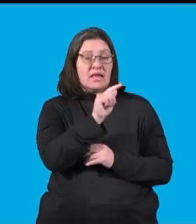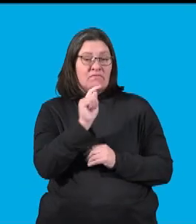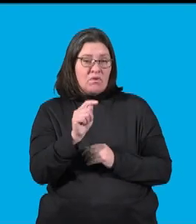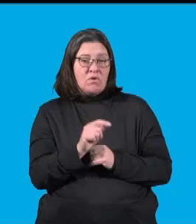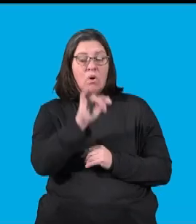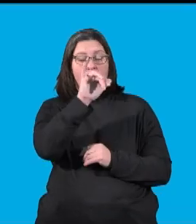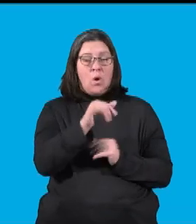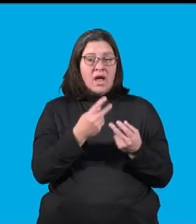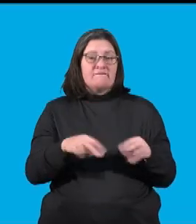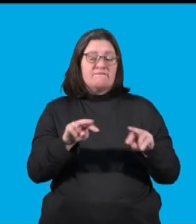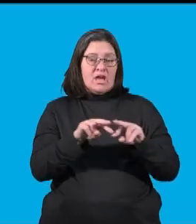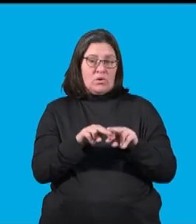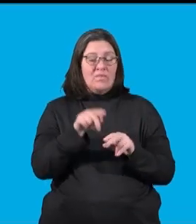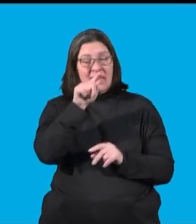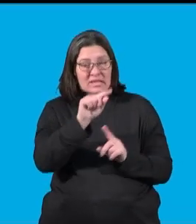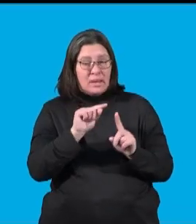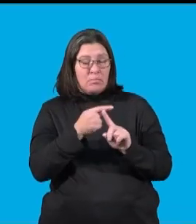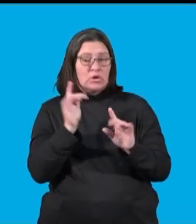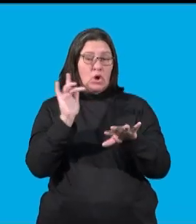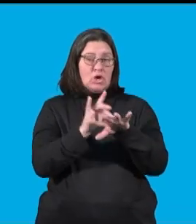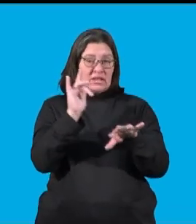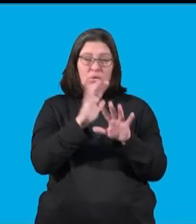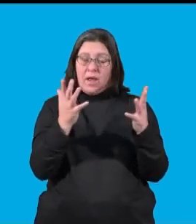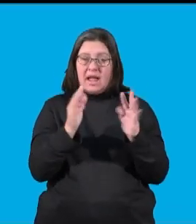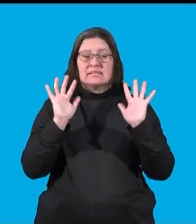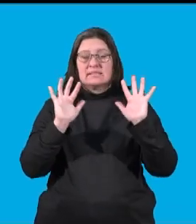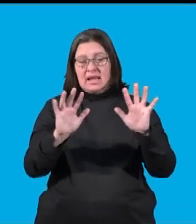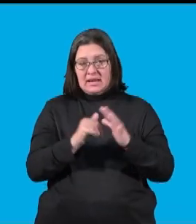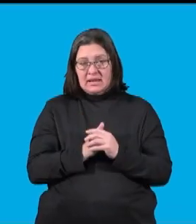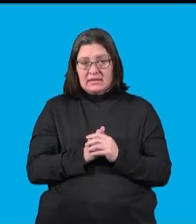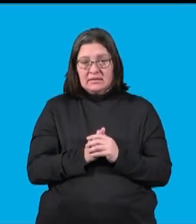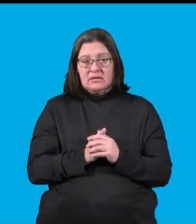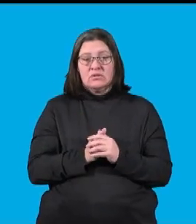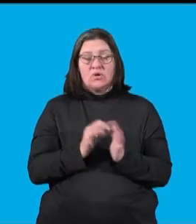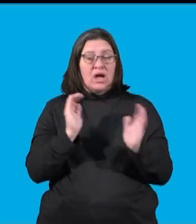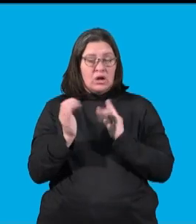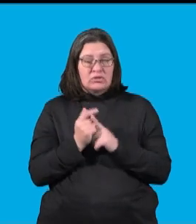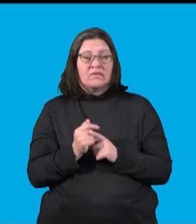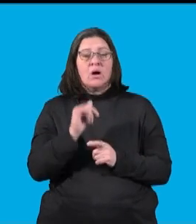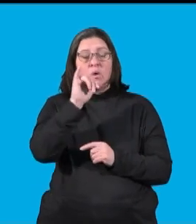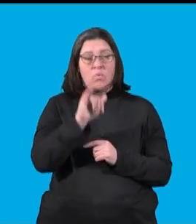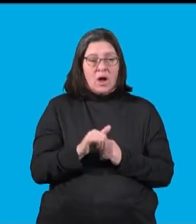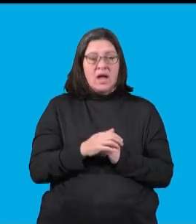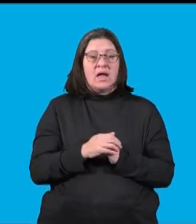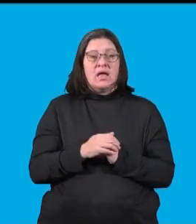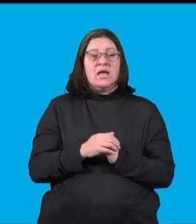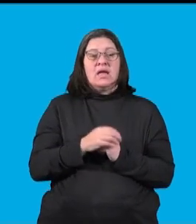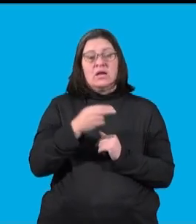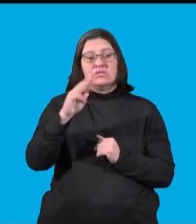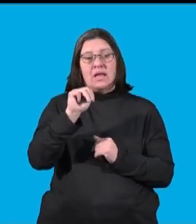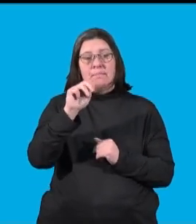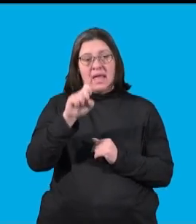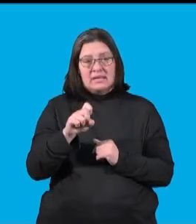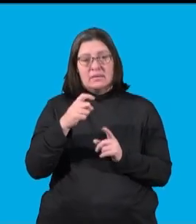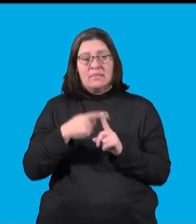So therefore, the y value at this point of contact is 10. To find the equation, we use y is equal to mx plus